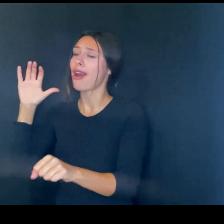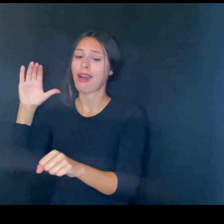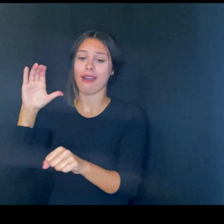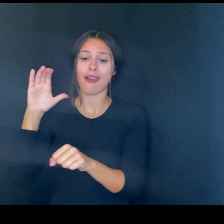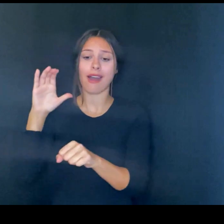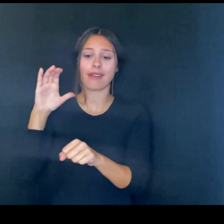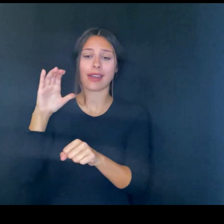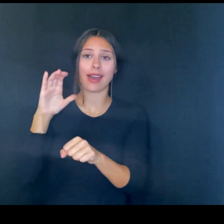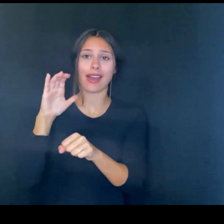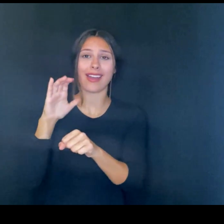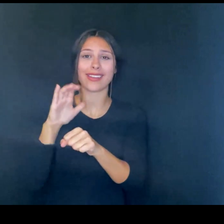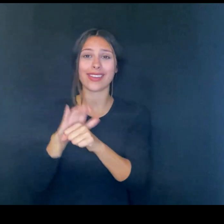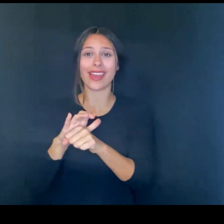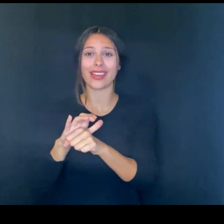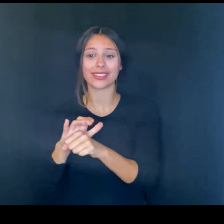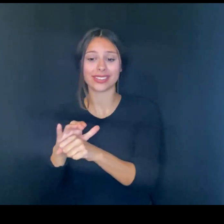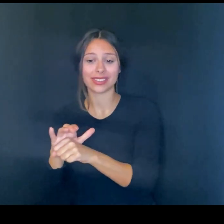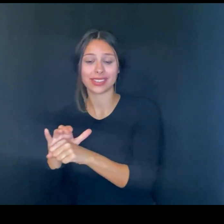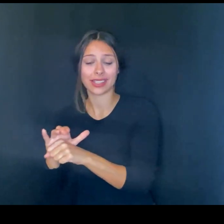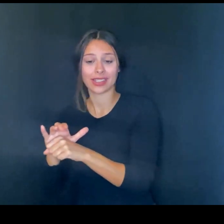Your